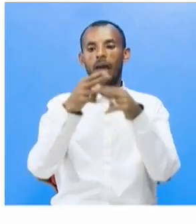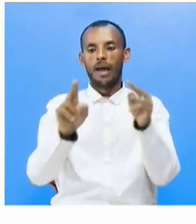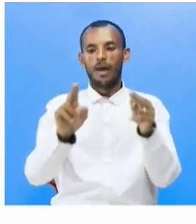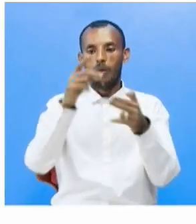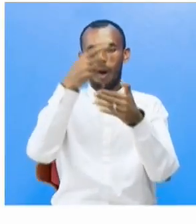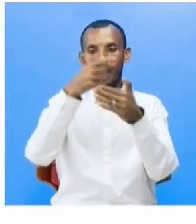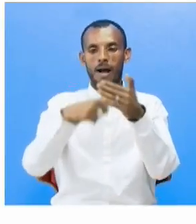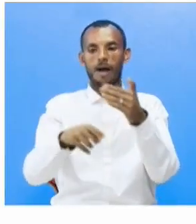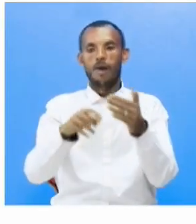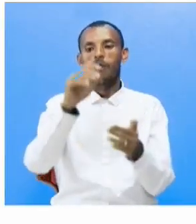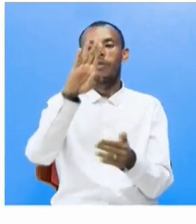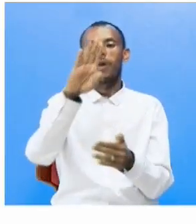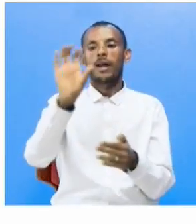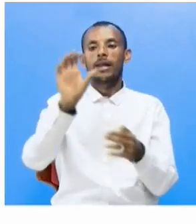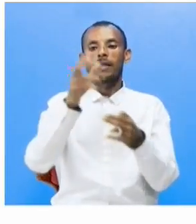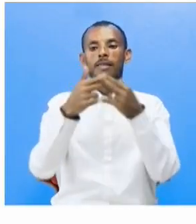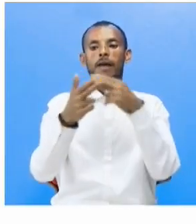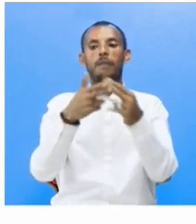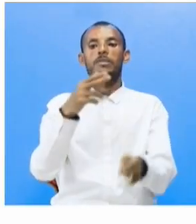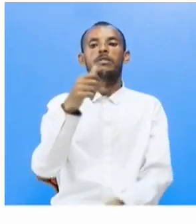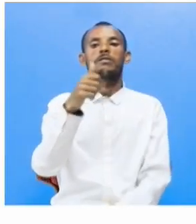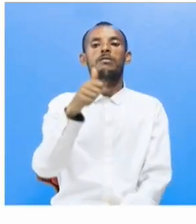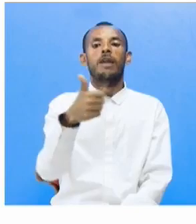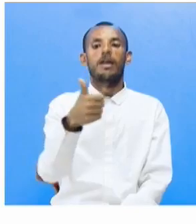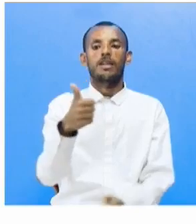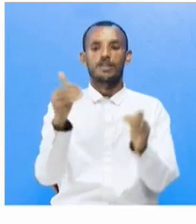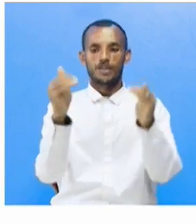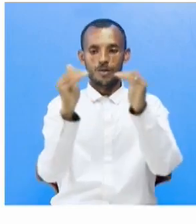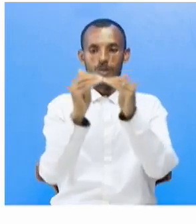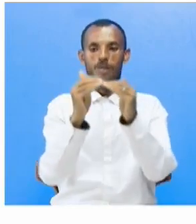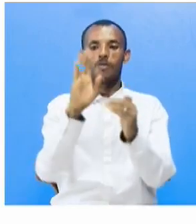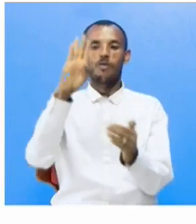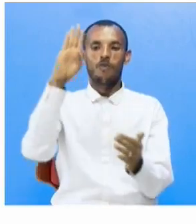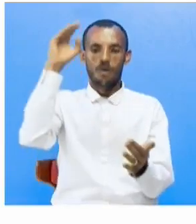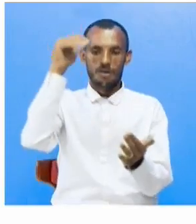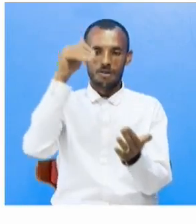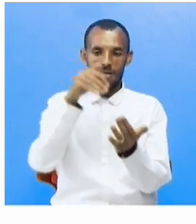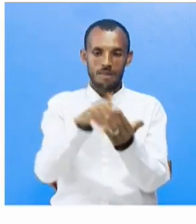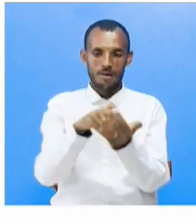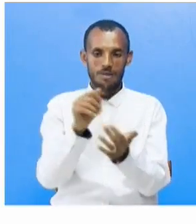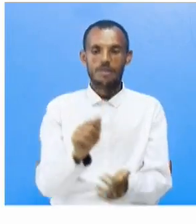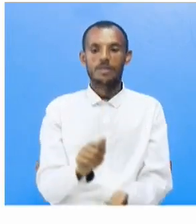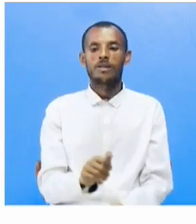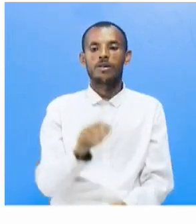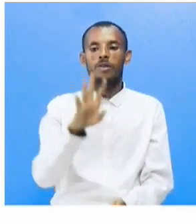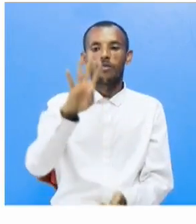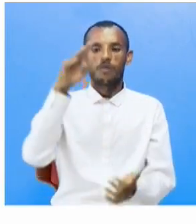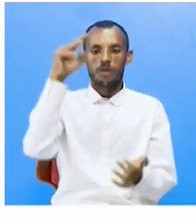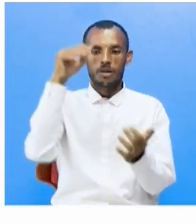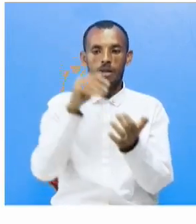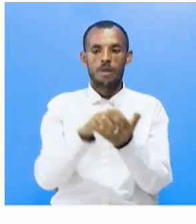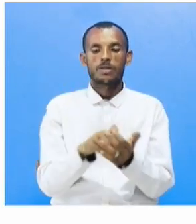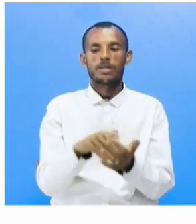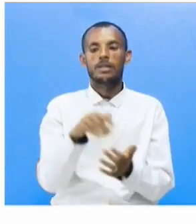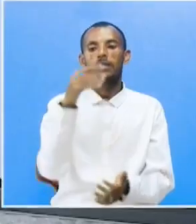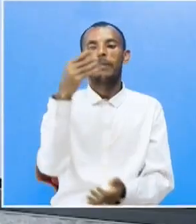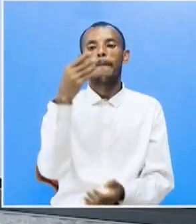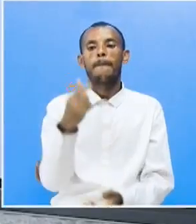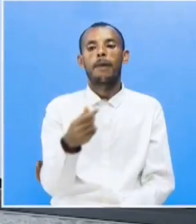times 10. It is 4,000. It is 4,000 birr.